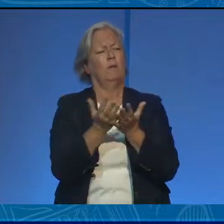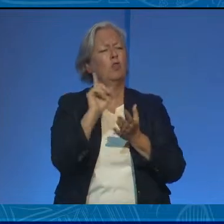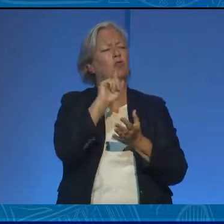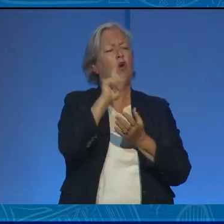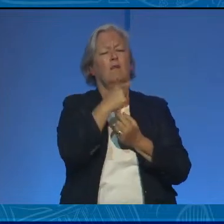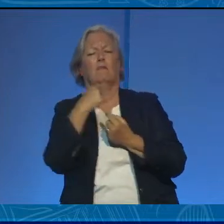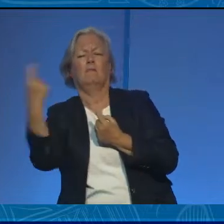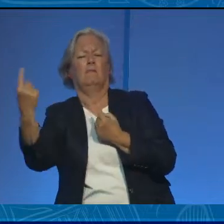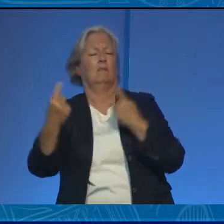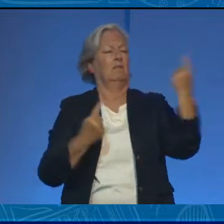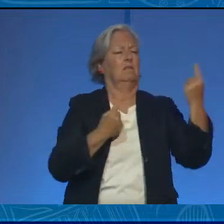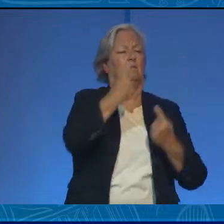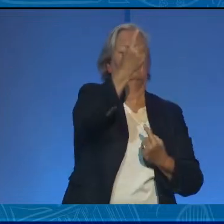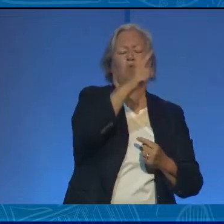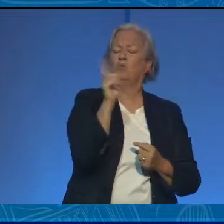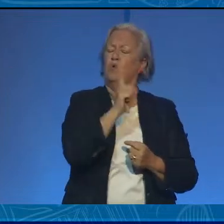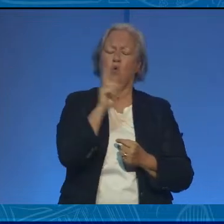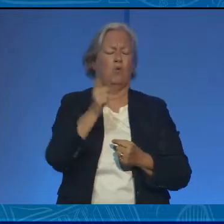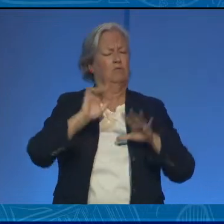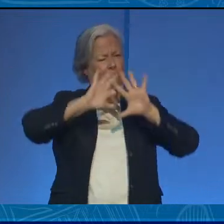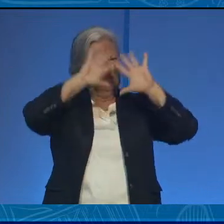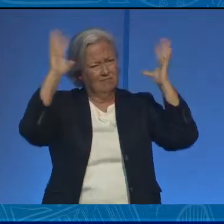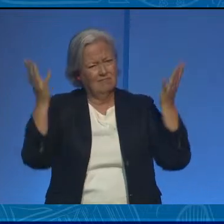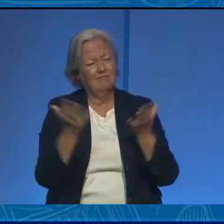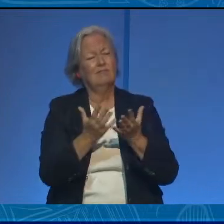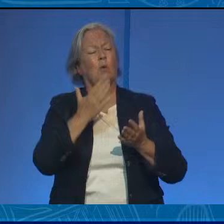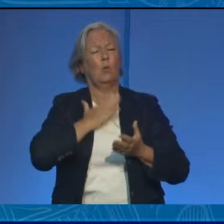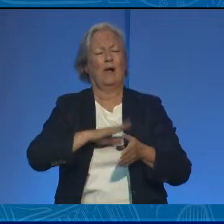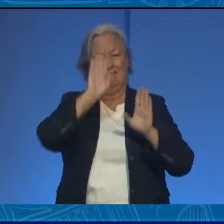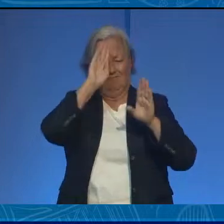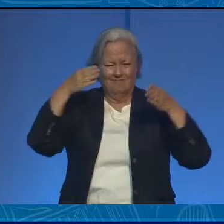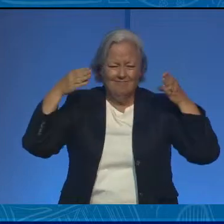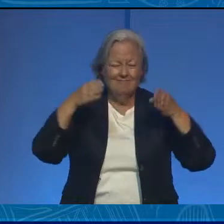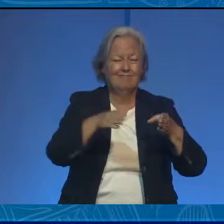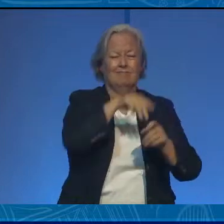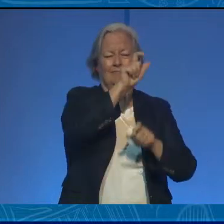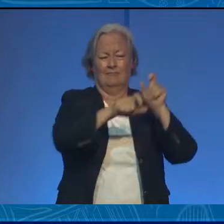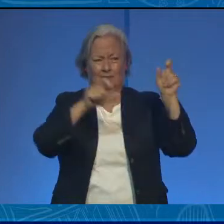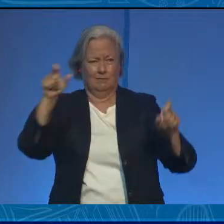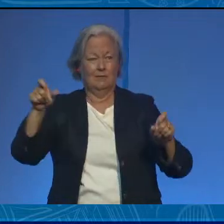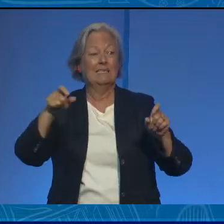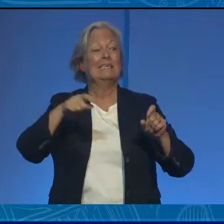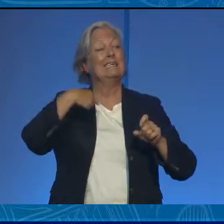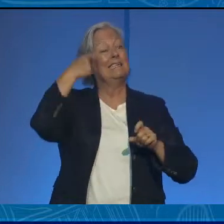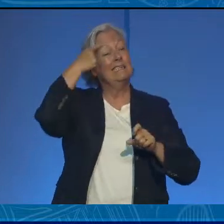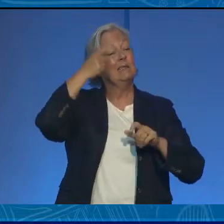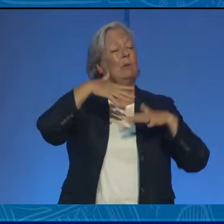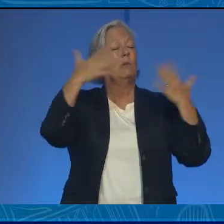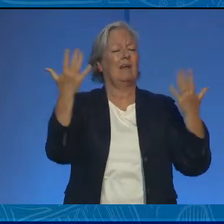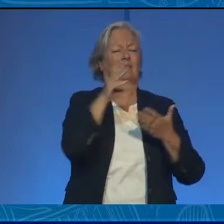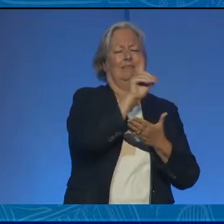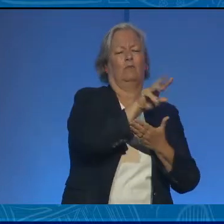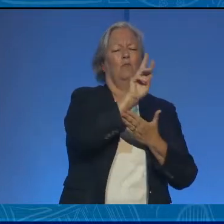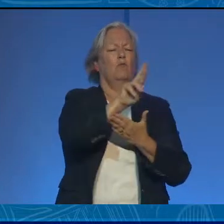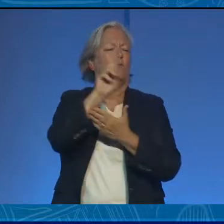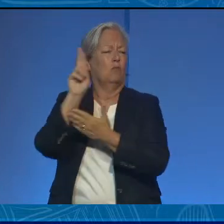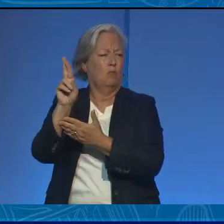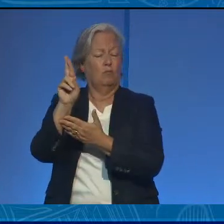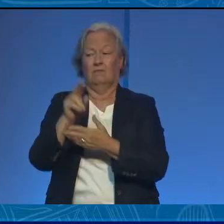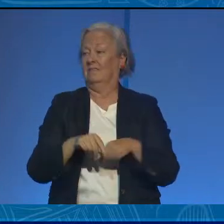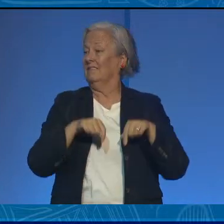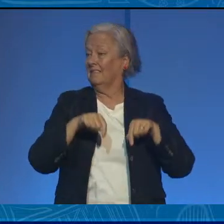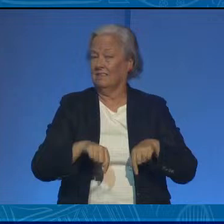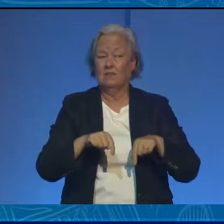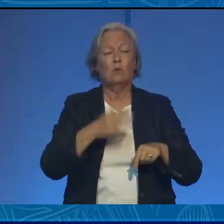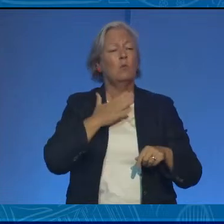more people-centered preventive approach to disaster risk reduction. We echo the call for